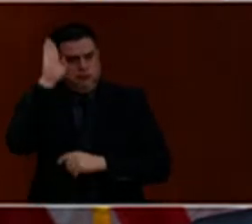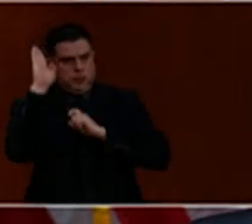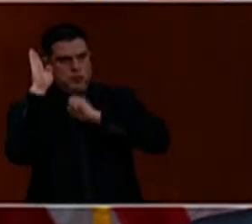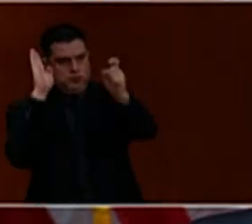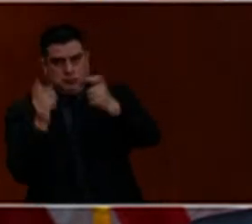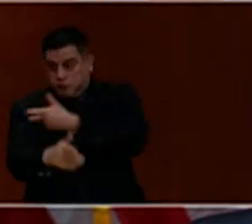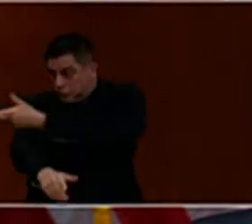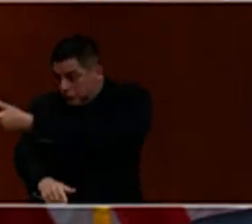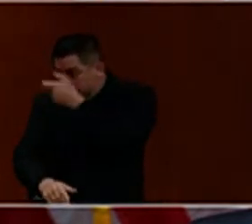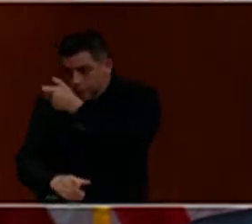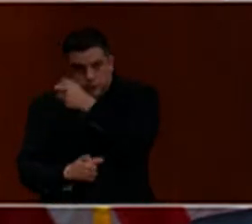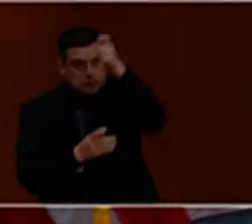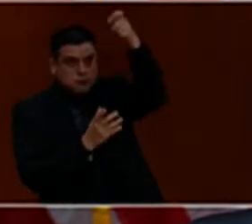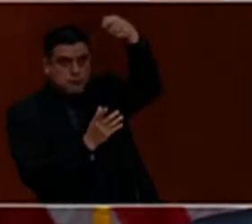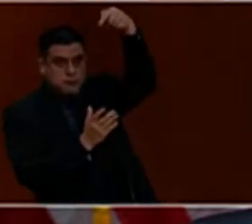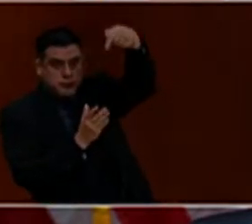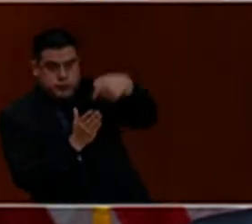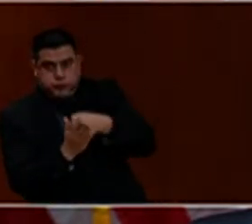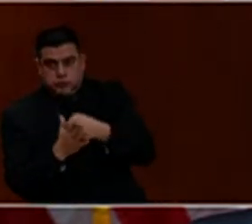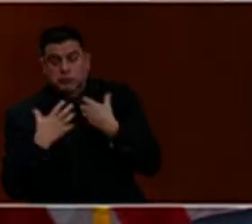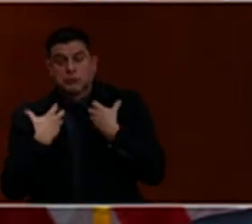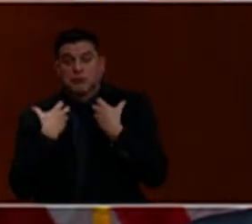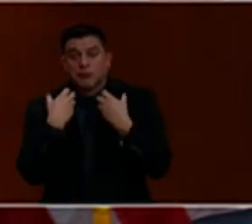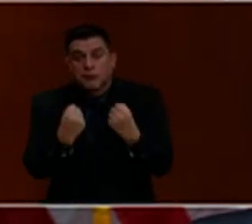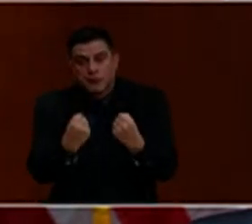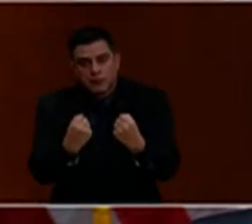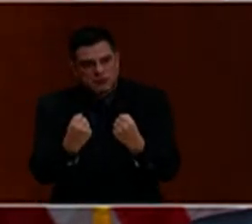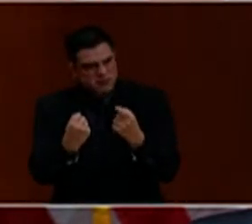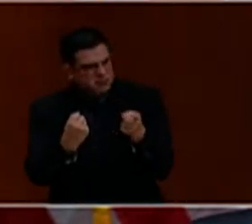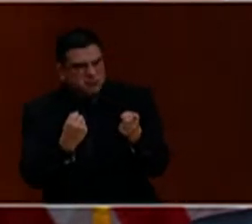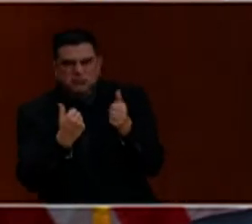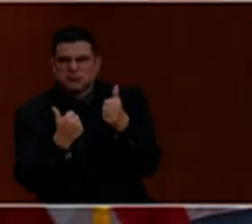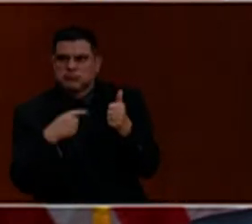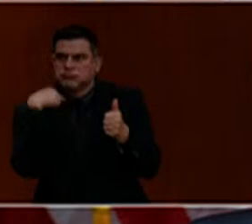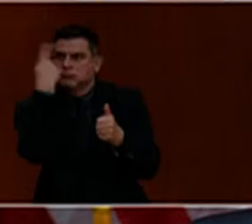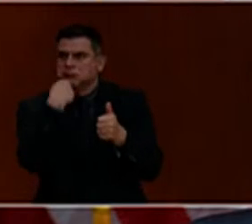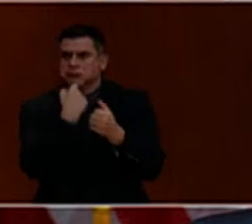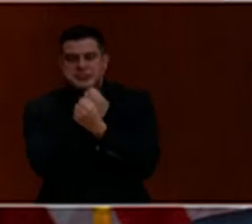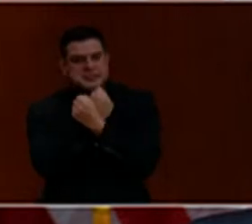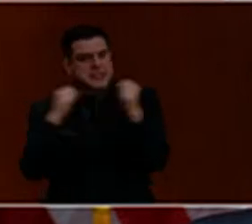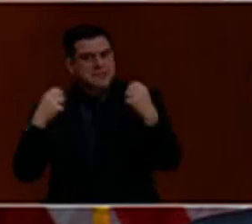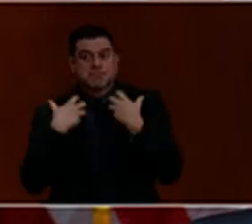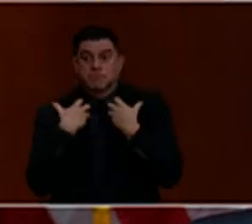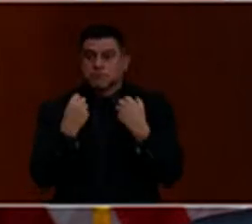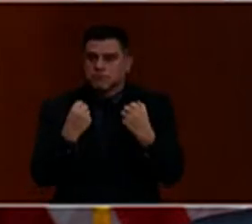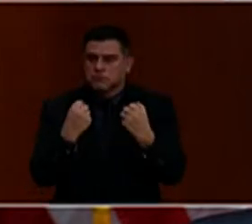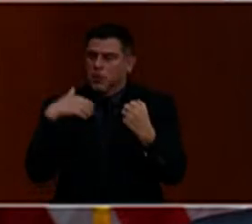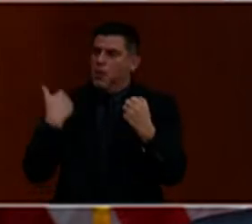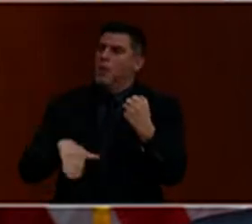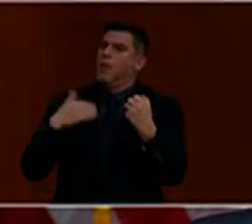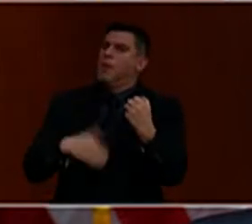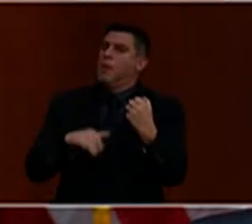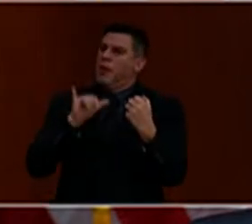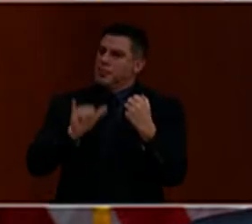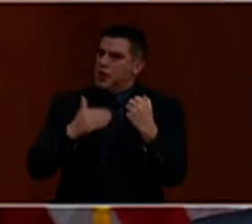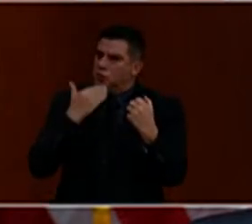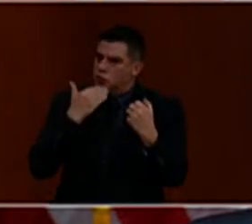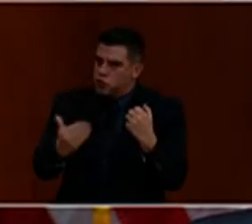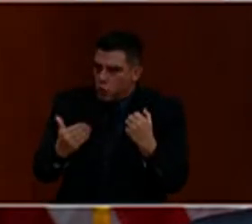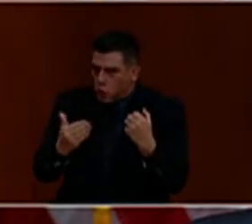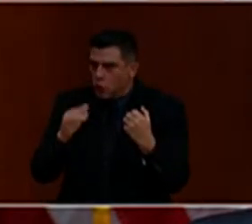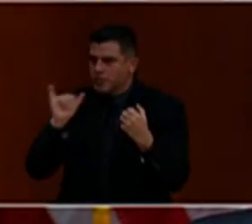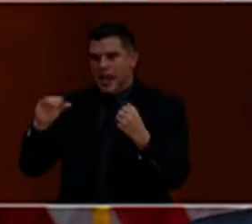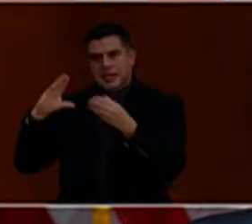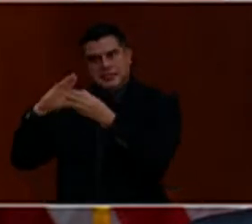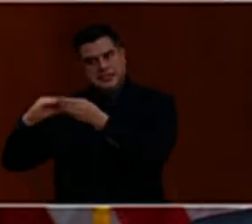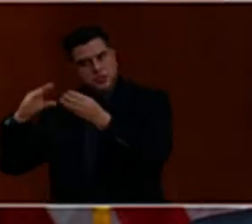a lot of press, but sometimes I think it's worth reflecting on some of the great things that are being